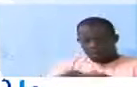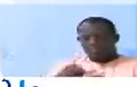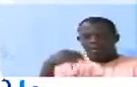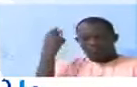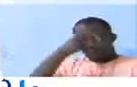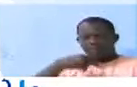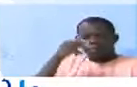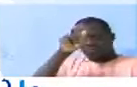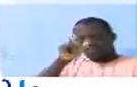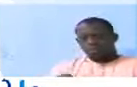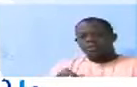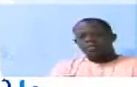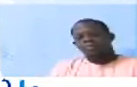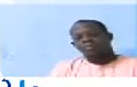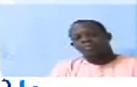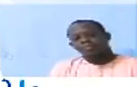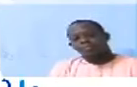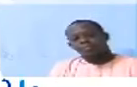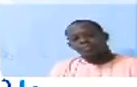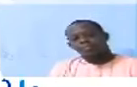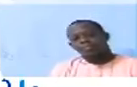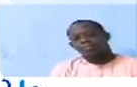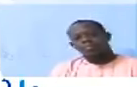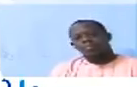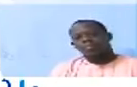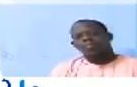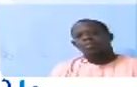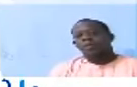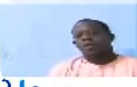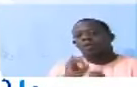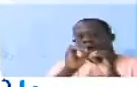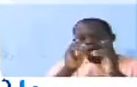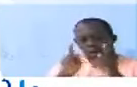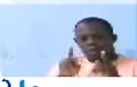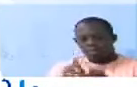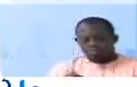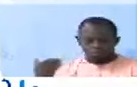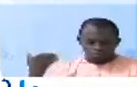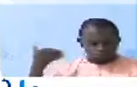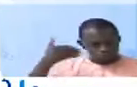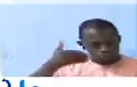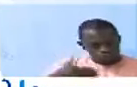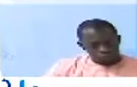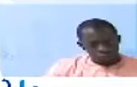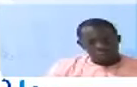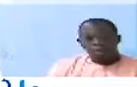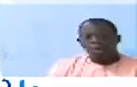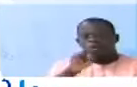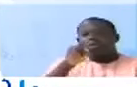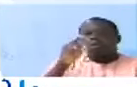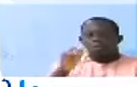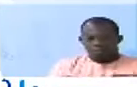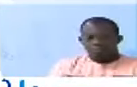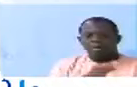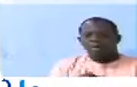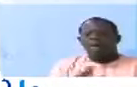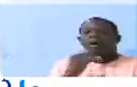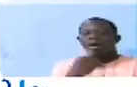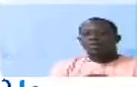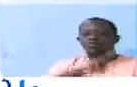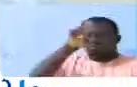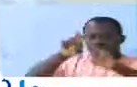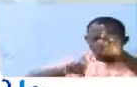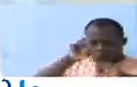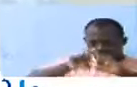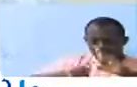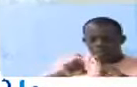him. Okay. Up to this point, were you interviewed about